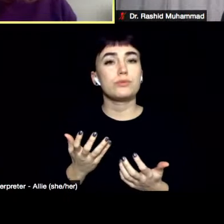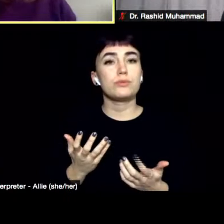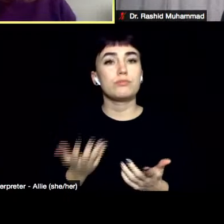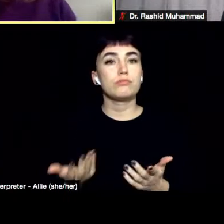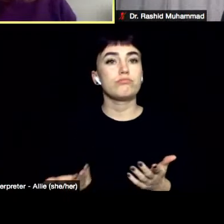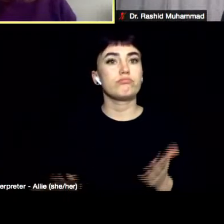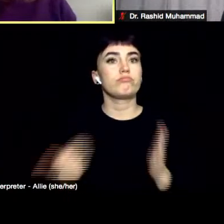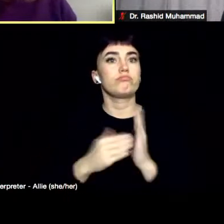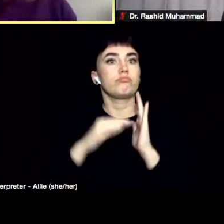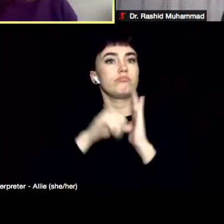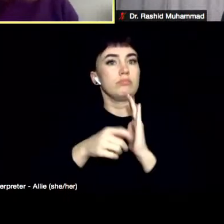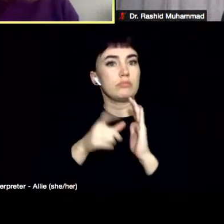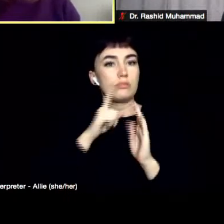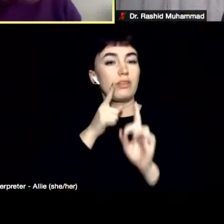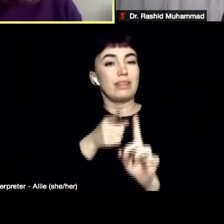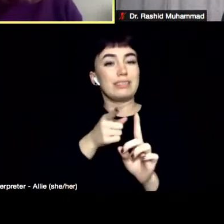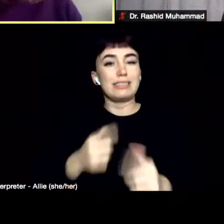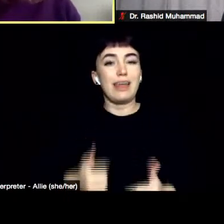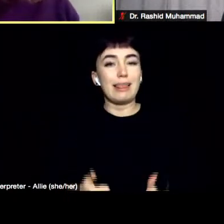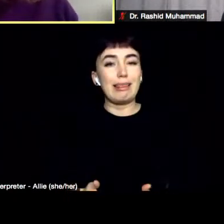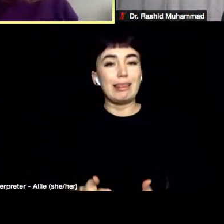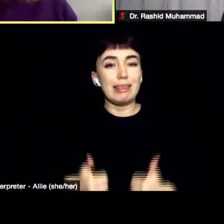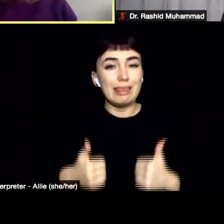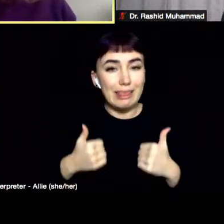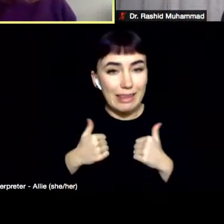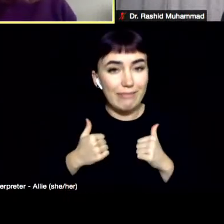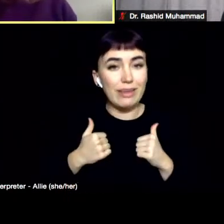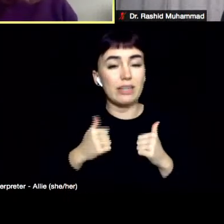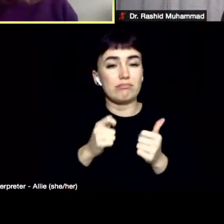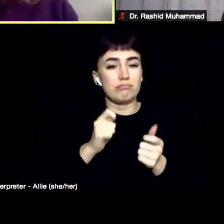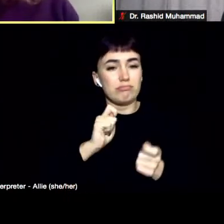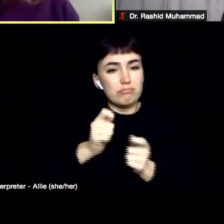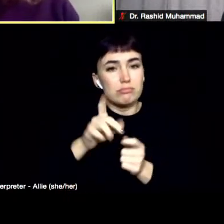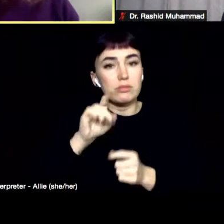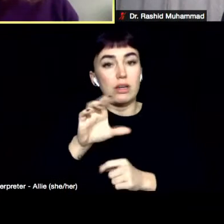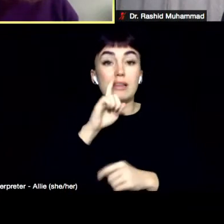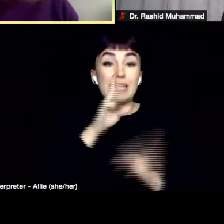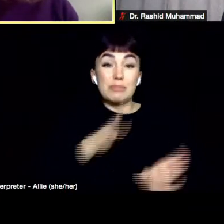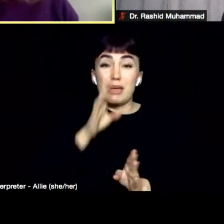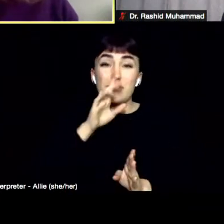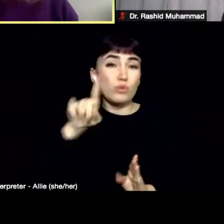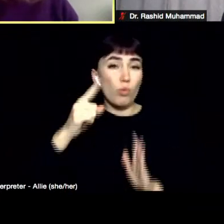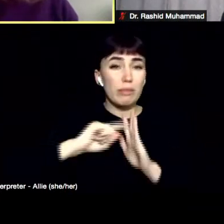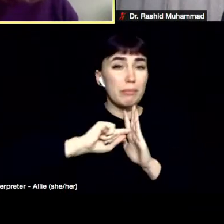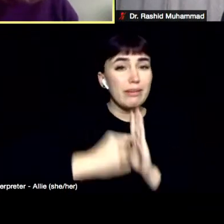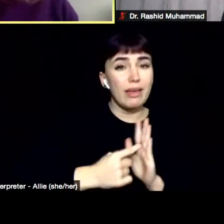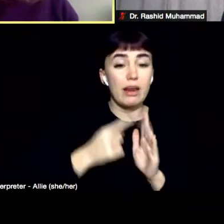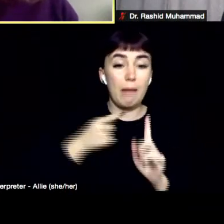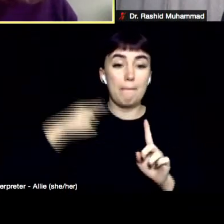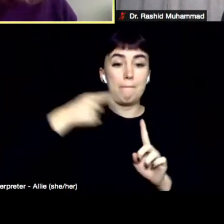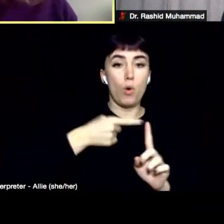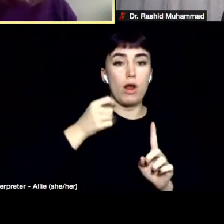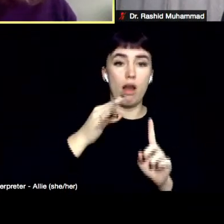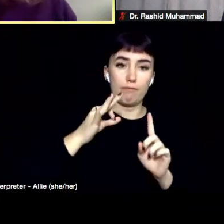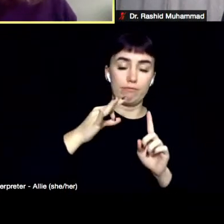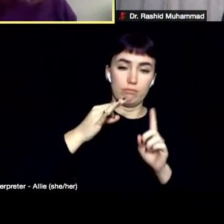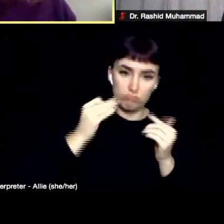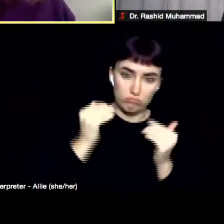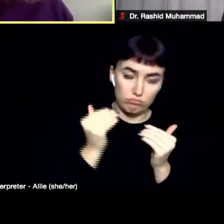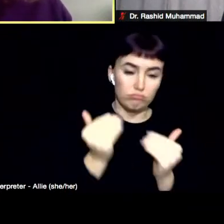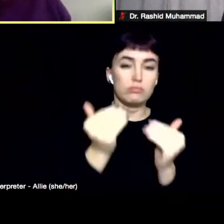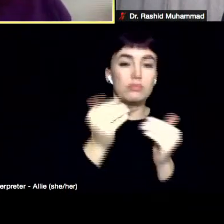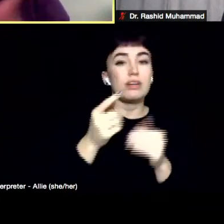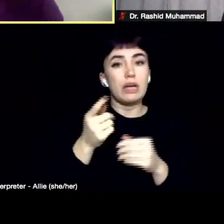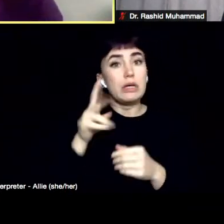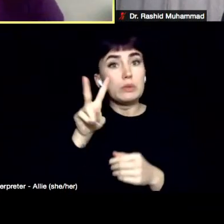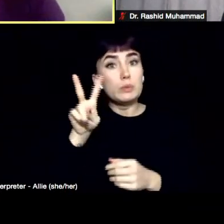reiterate that this is a living document. This plan is a beginning. It is a point of departure. Even though we've spent